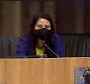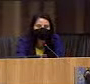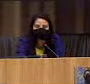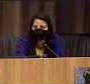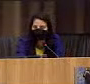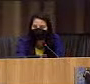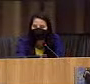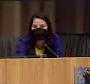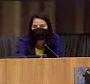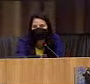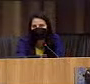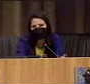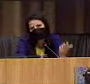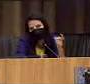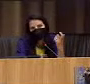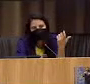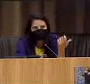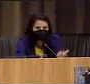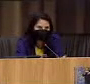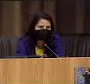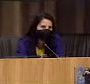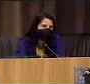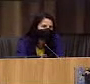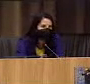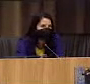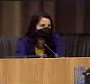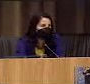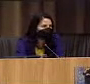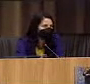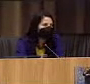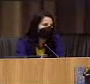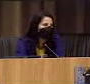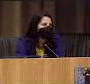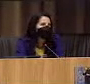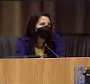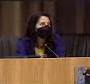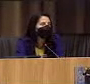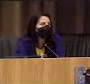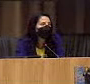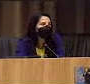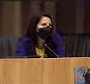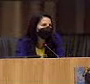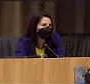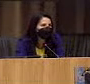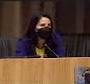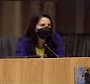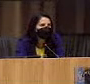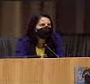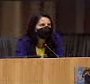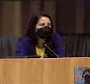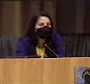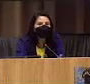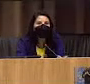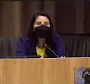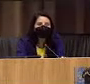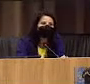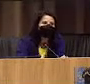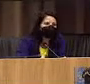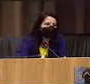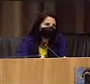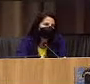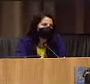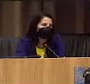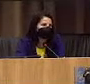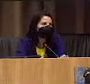the adjustments we could go to more complex symptoms to define what